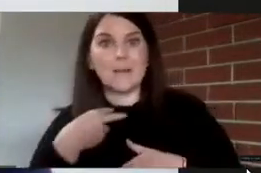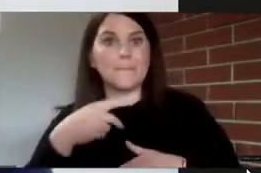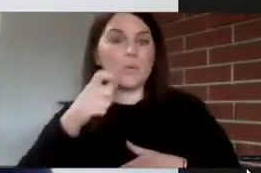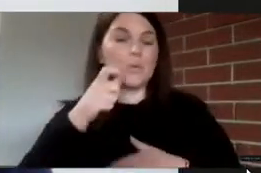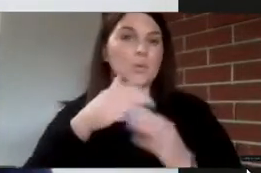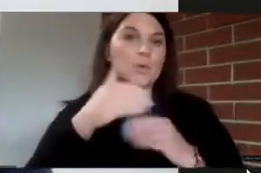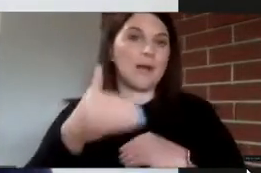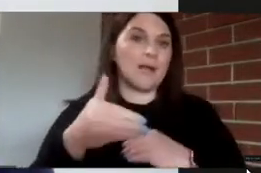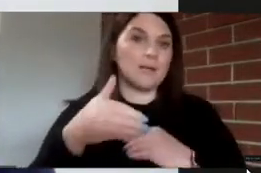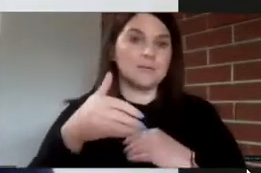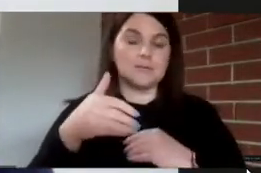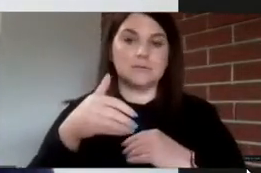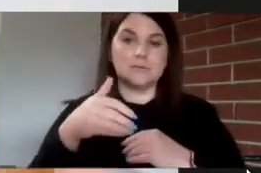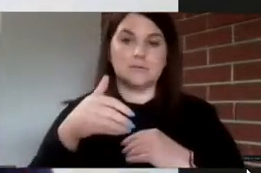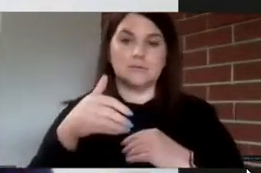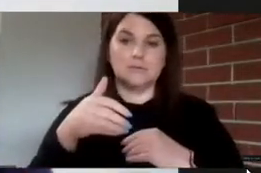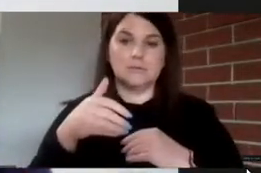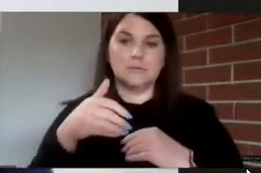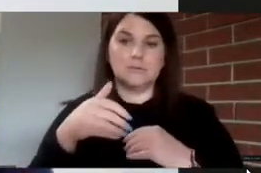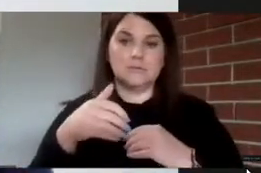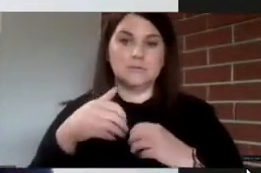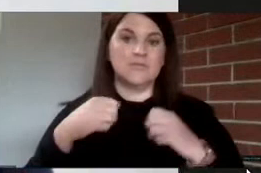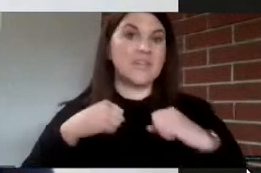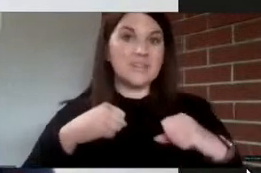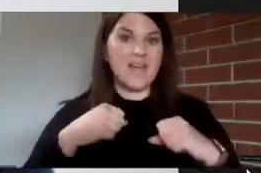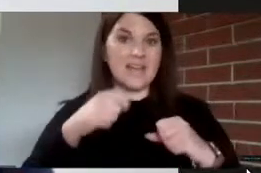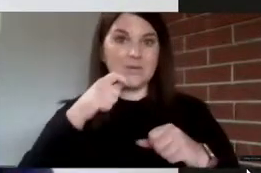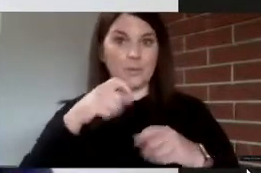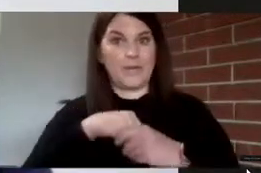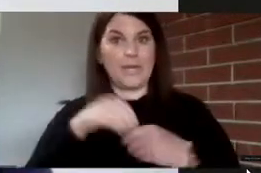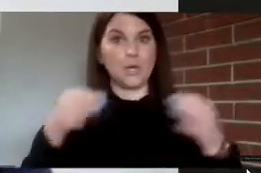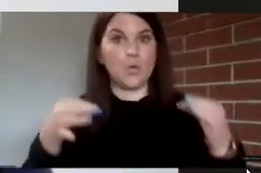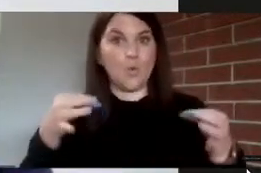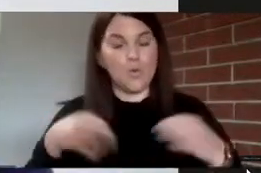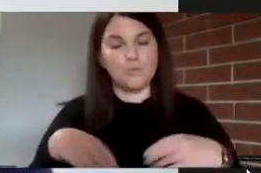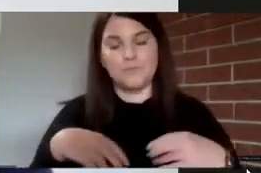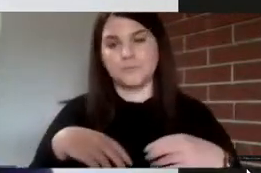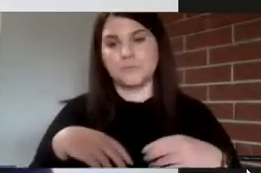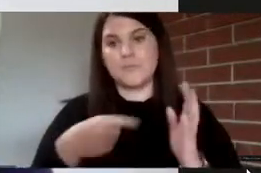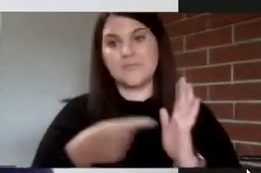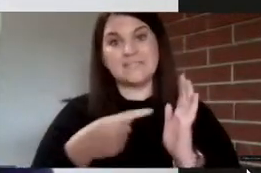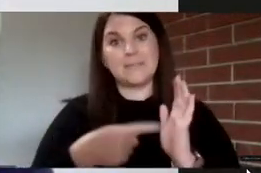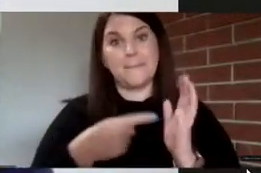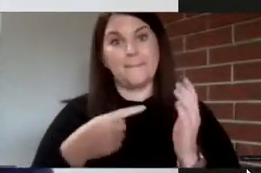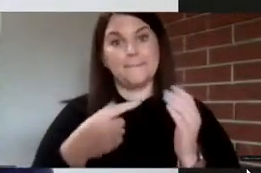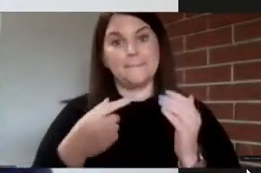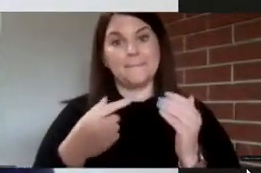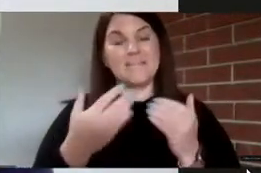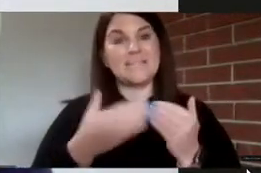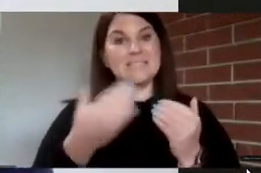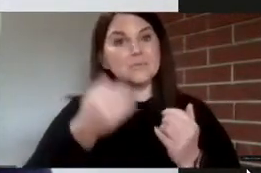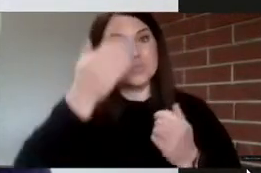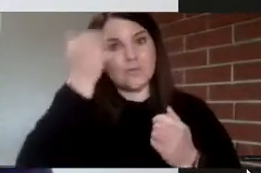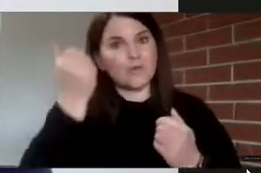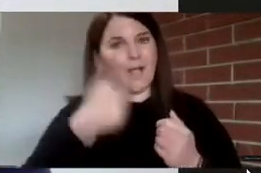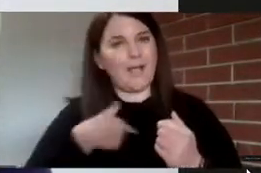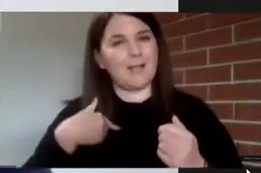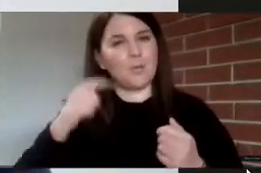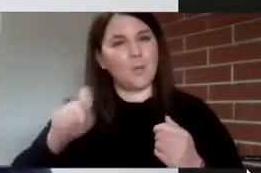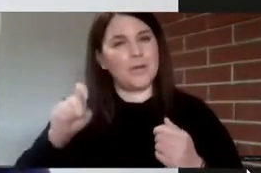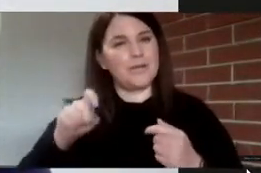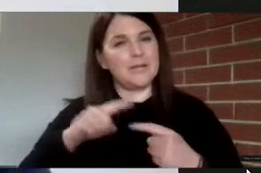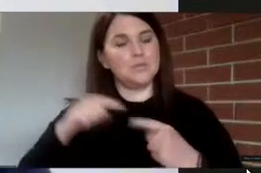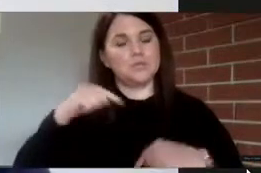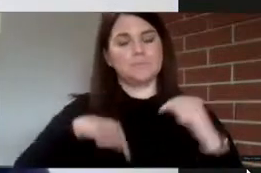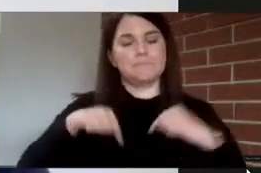next defendant's case who's up in court. It's sometimes easy to forget that we need to take a step back and